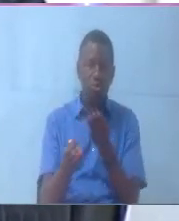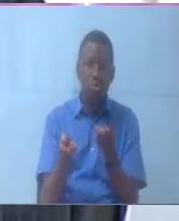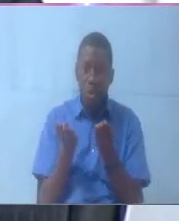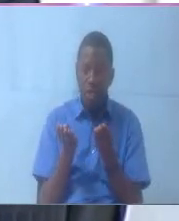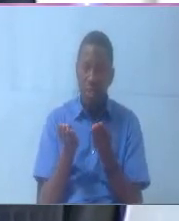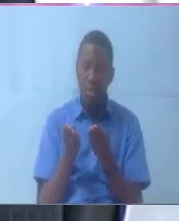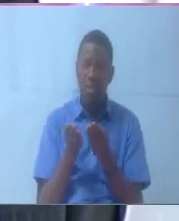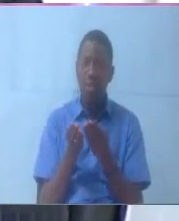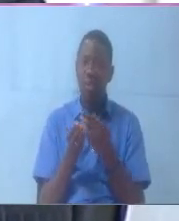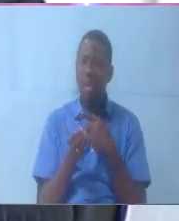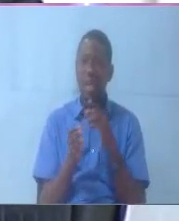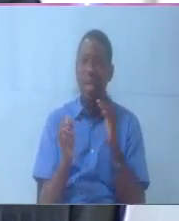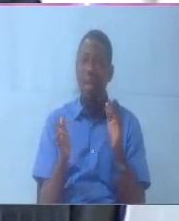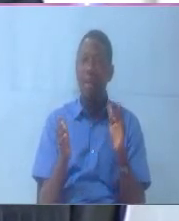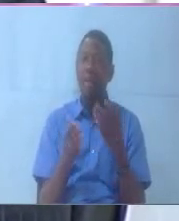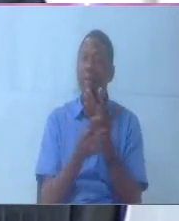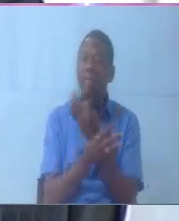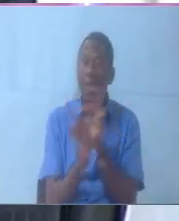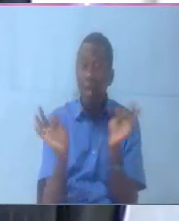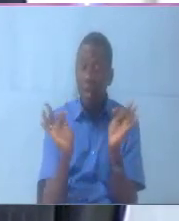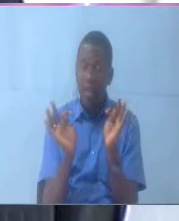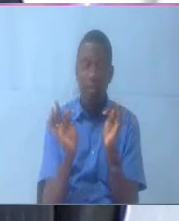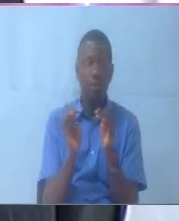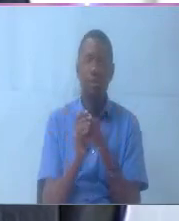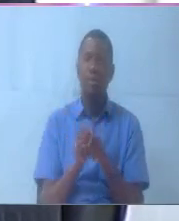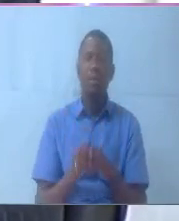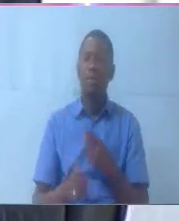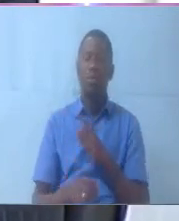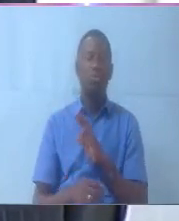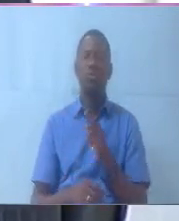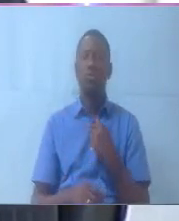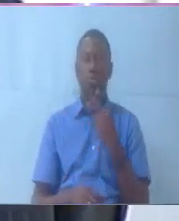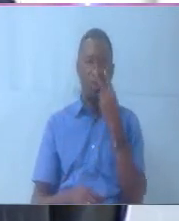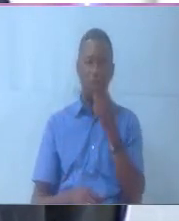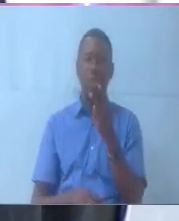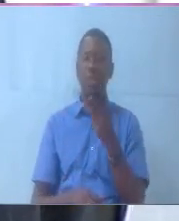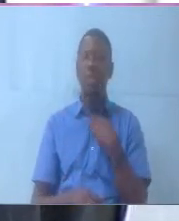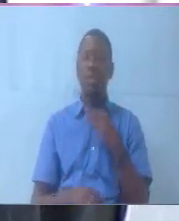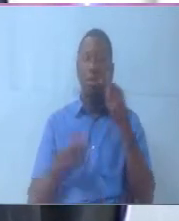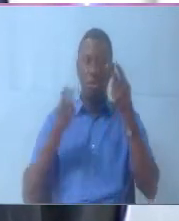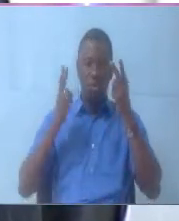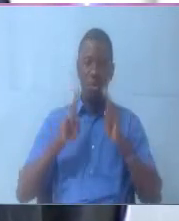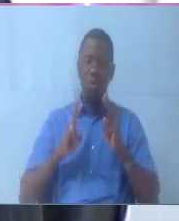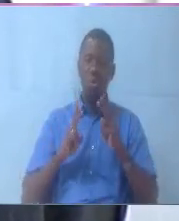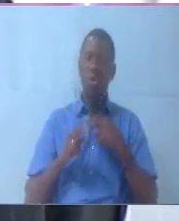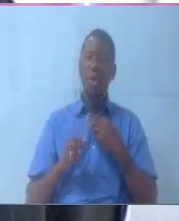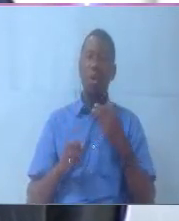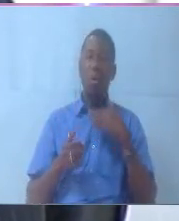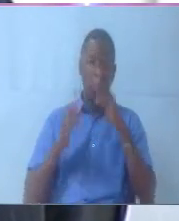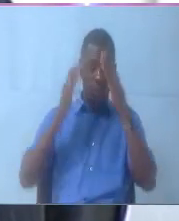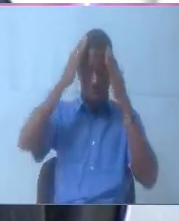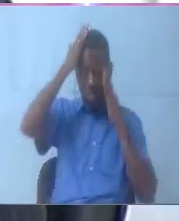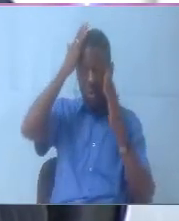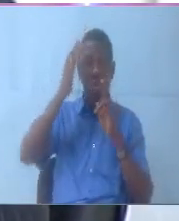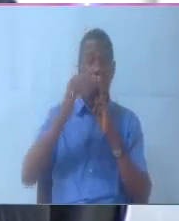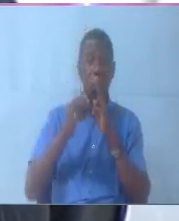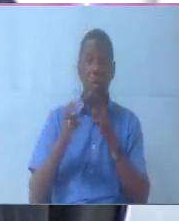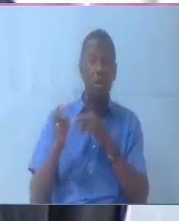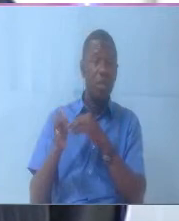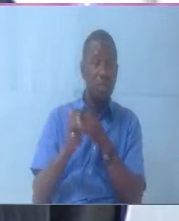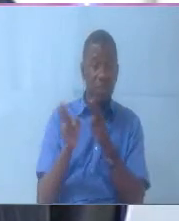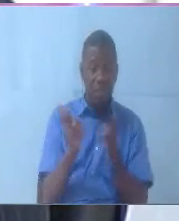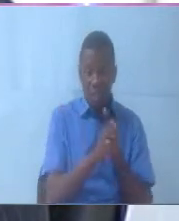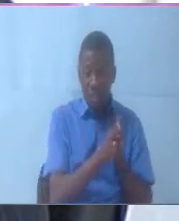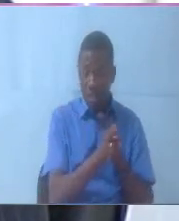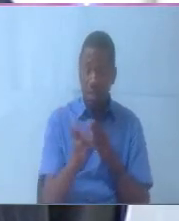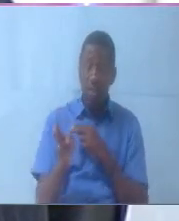enforcement officials from liability for the killings. Puruka loi bunda do kulalu men keta o kiditi wolti men yo dindingulu fa kawlu